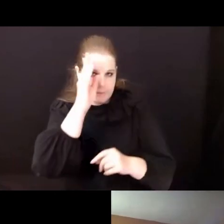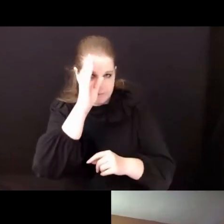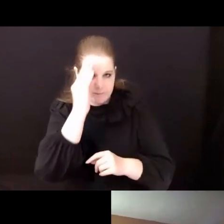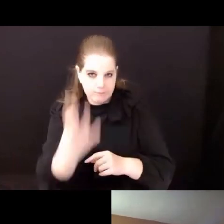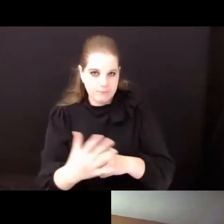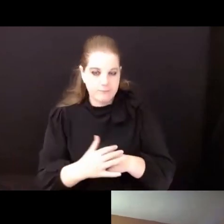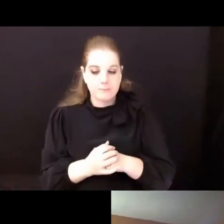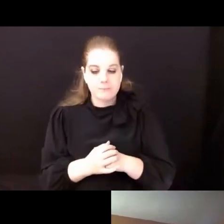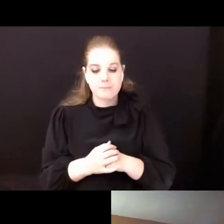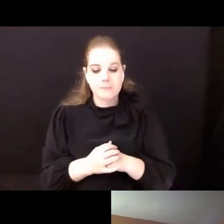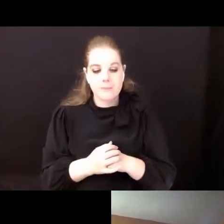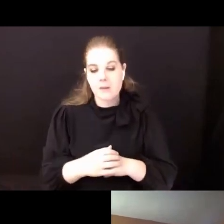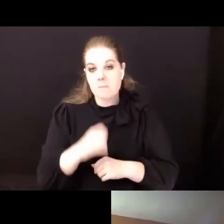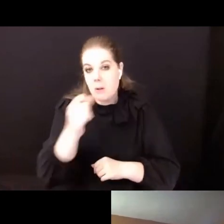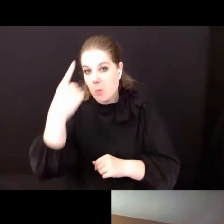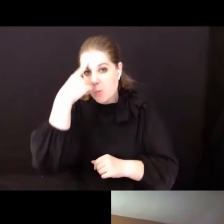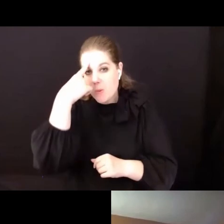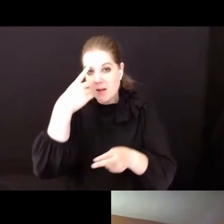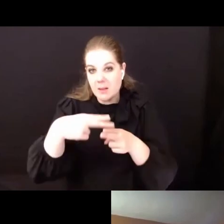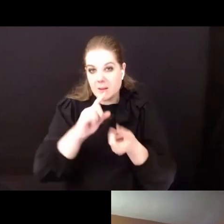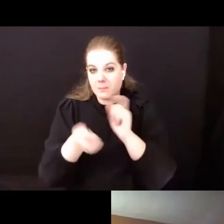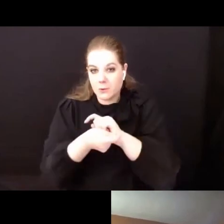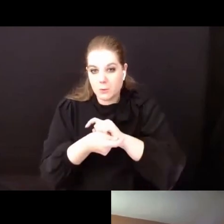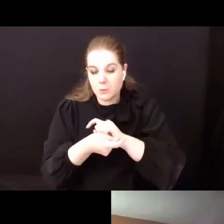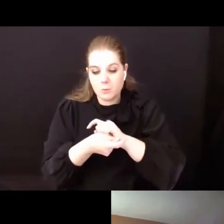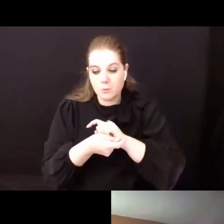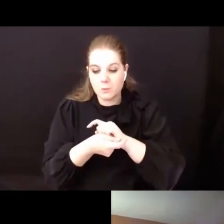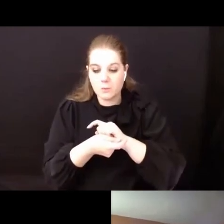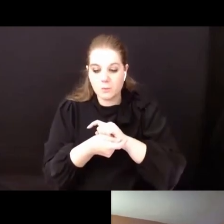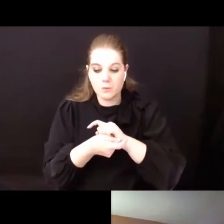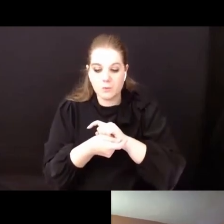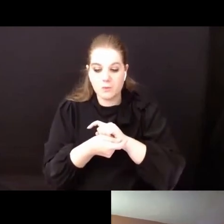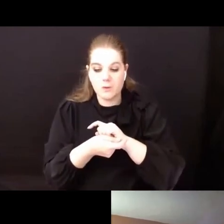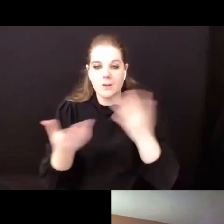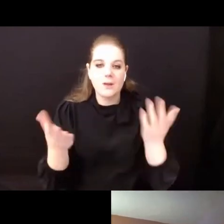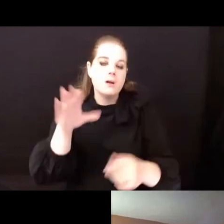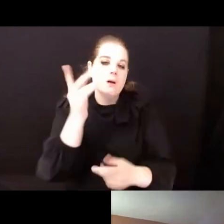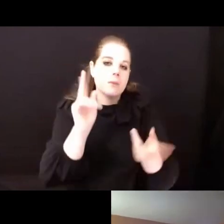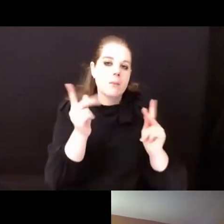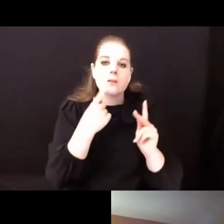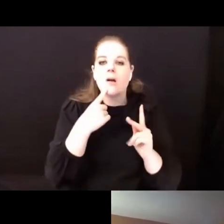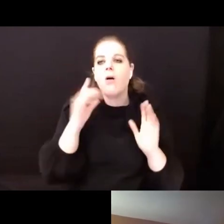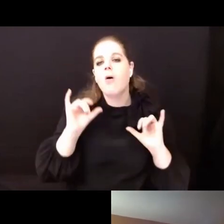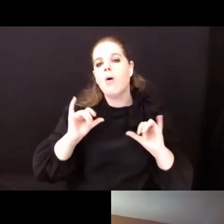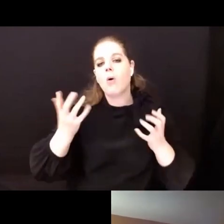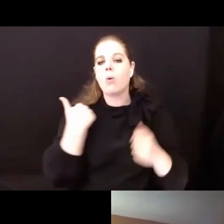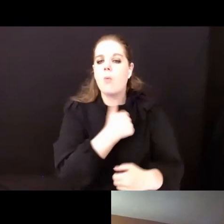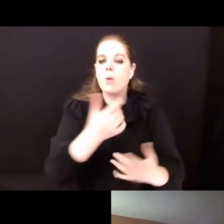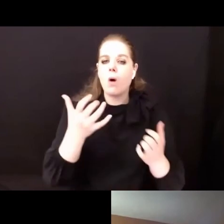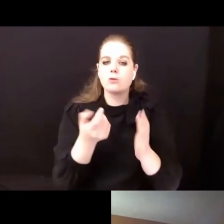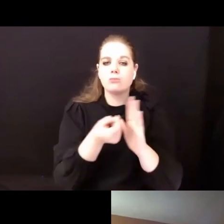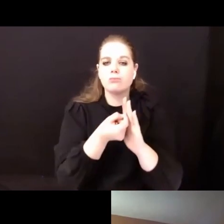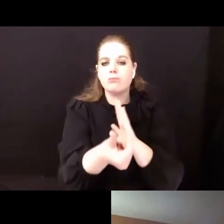think a name change is, people say, well, we want to get rid of the